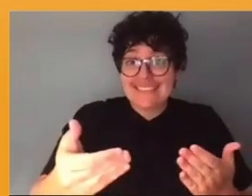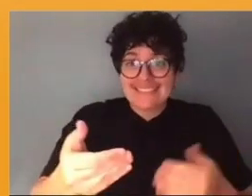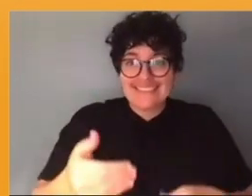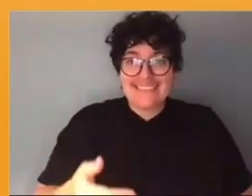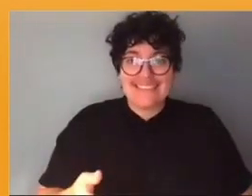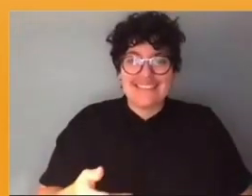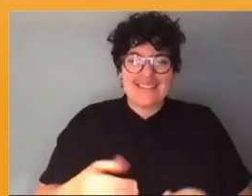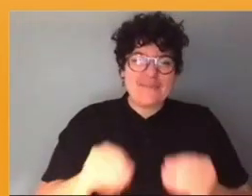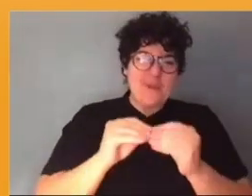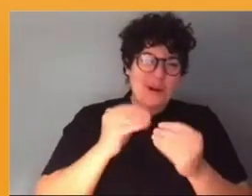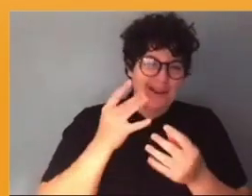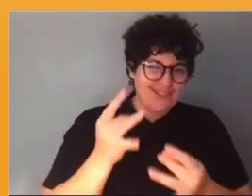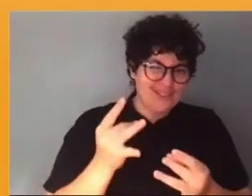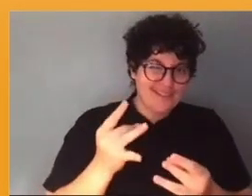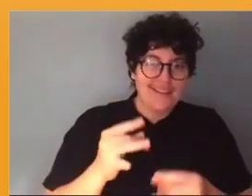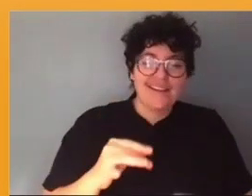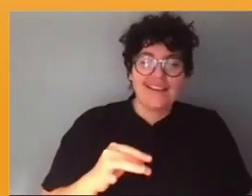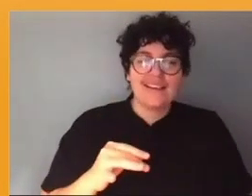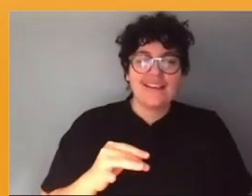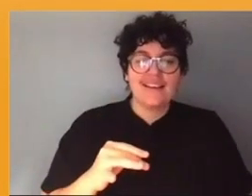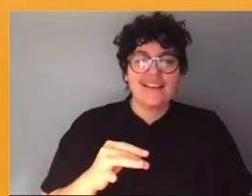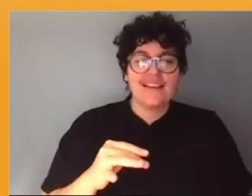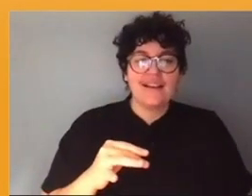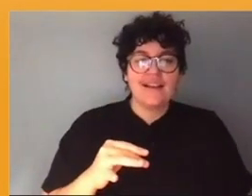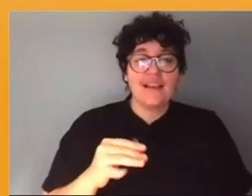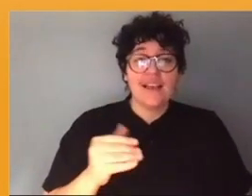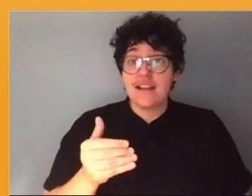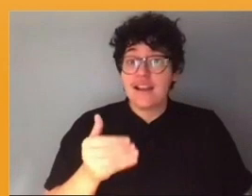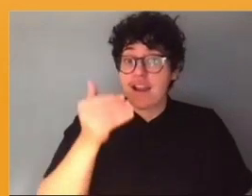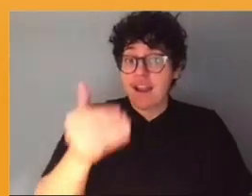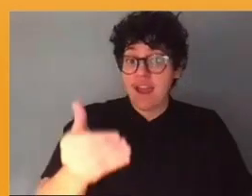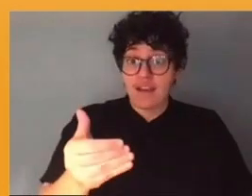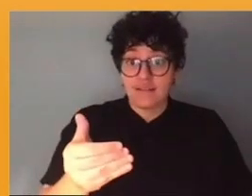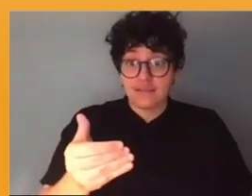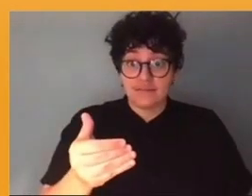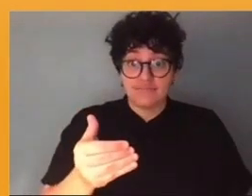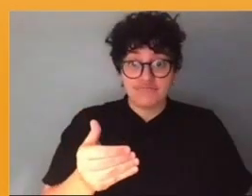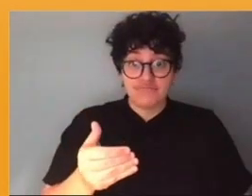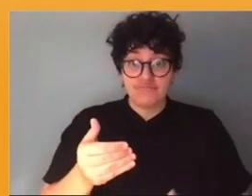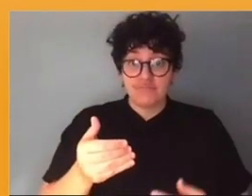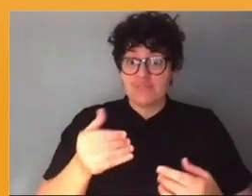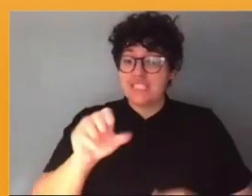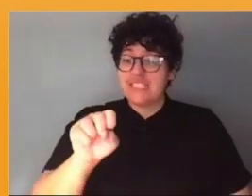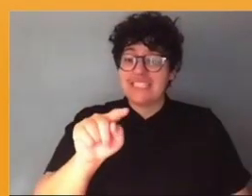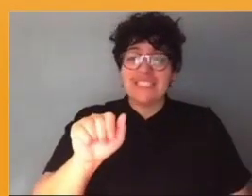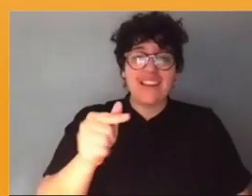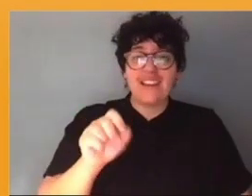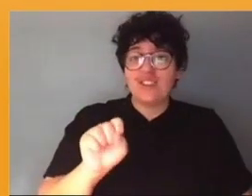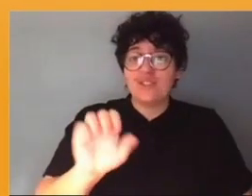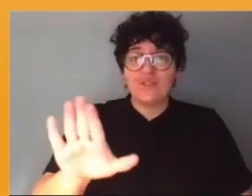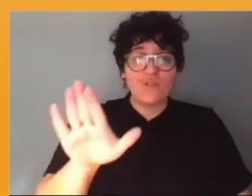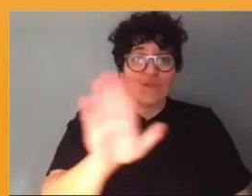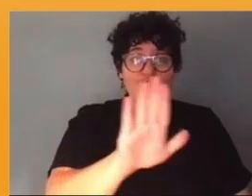What is exciting for you about the next stages of your dancing?